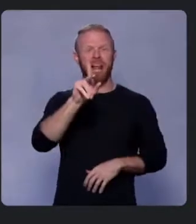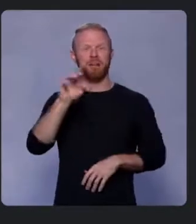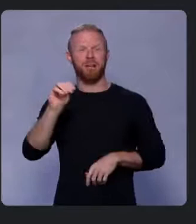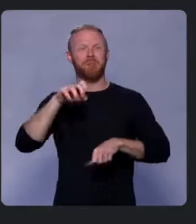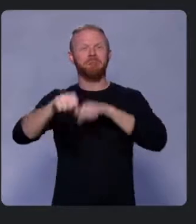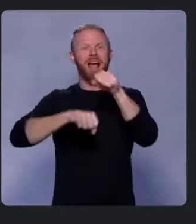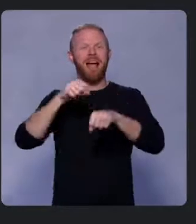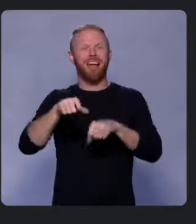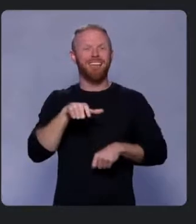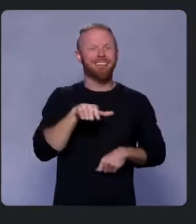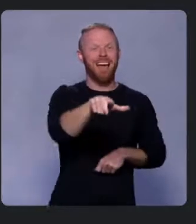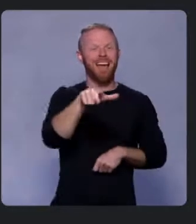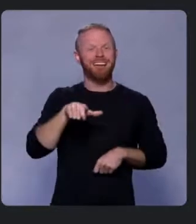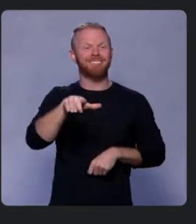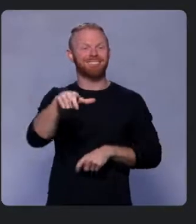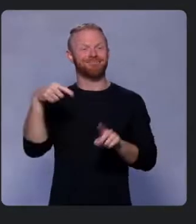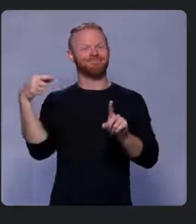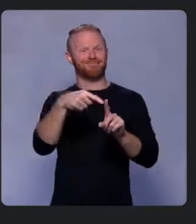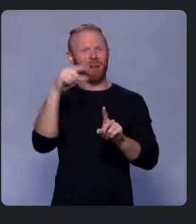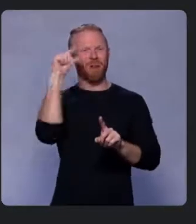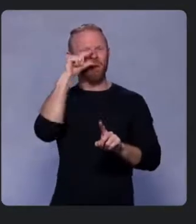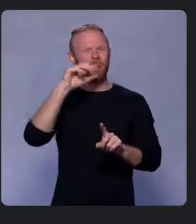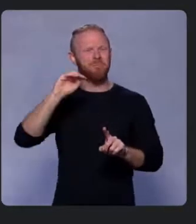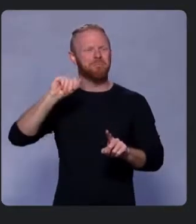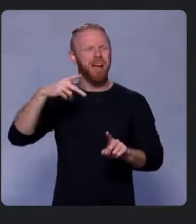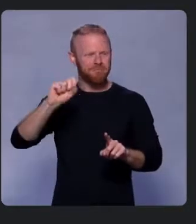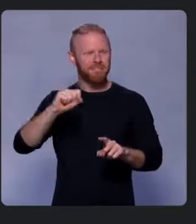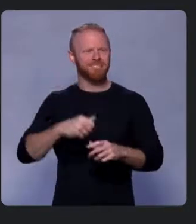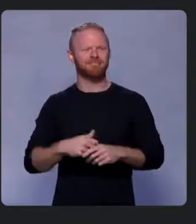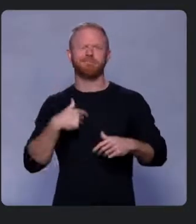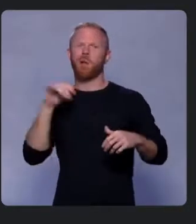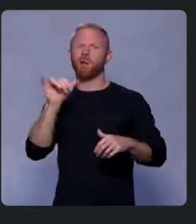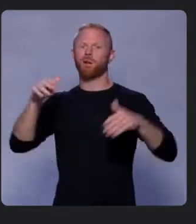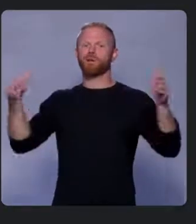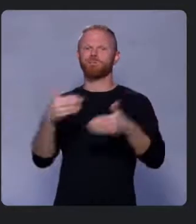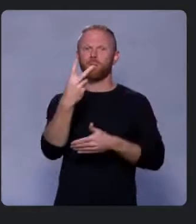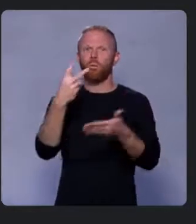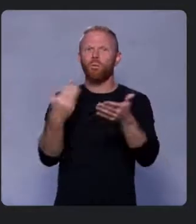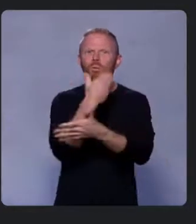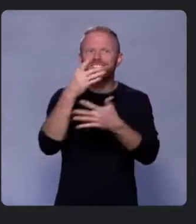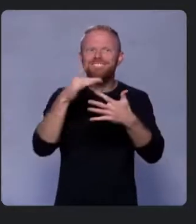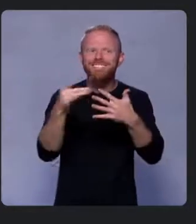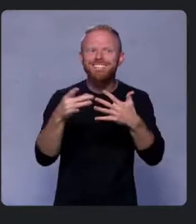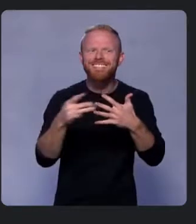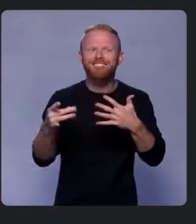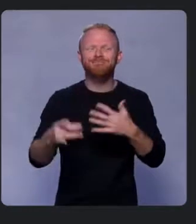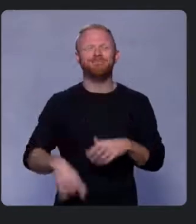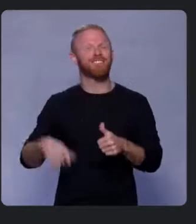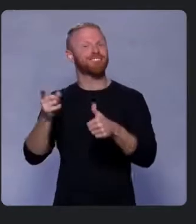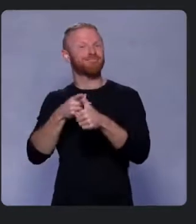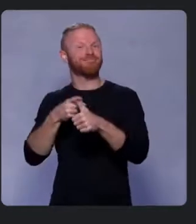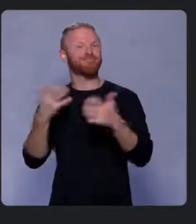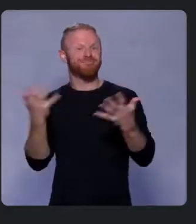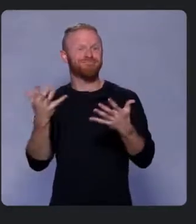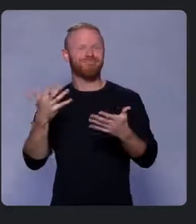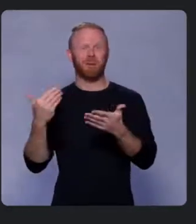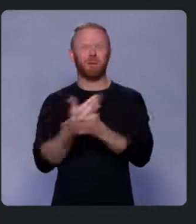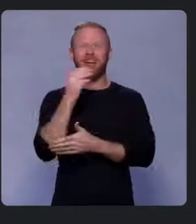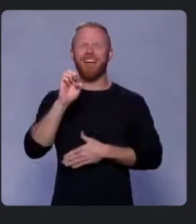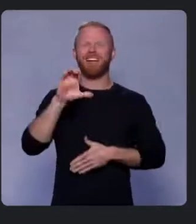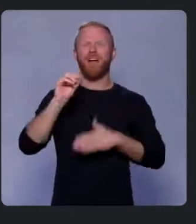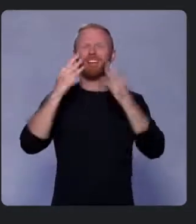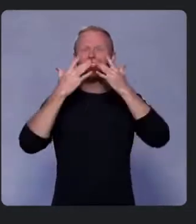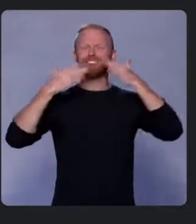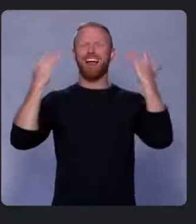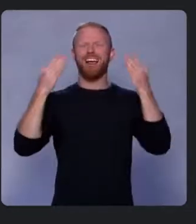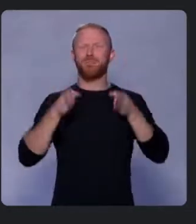bike lanes in Google Maps. We're also introducing 2 new features. First, new eco-friendly